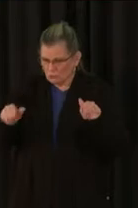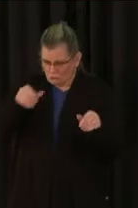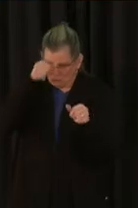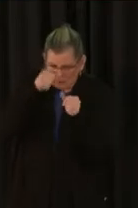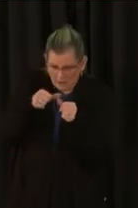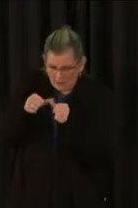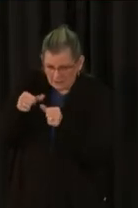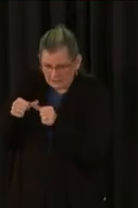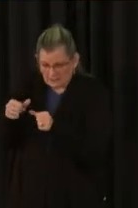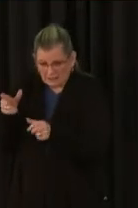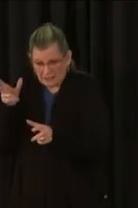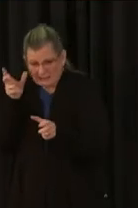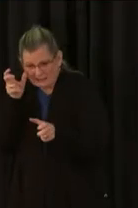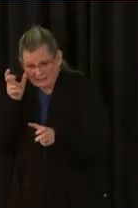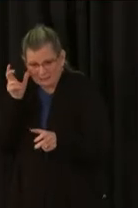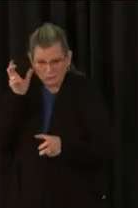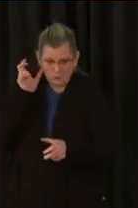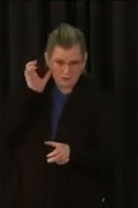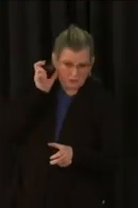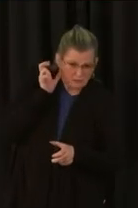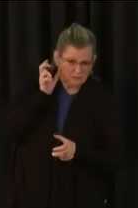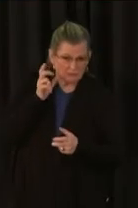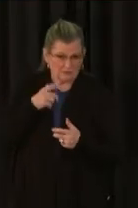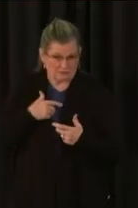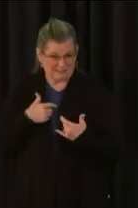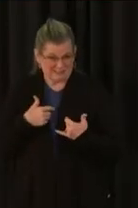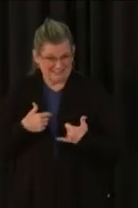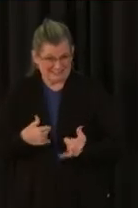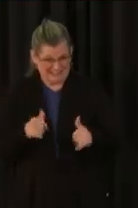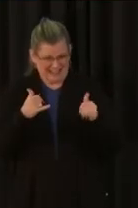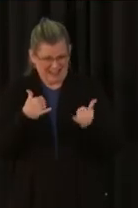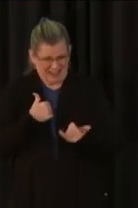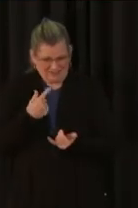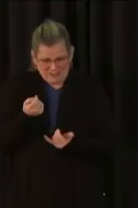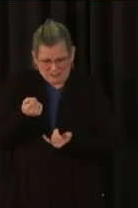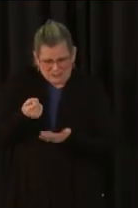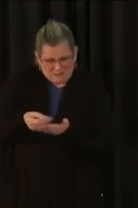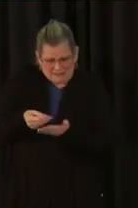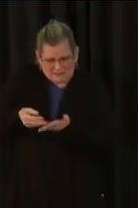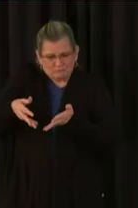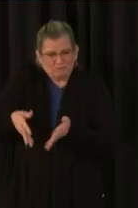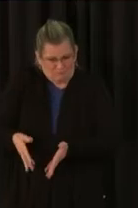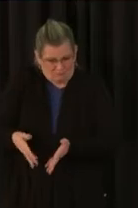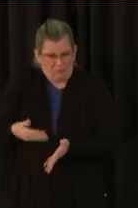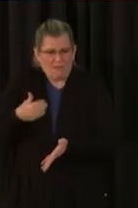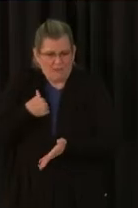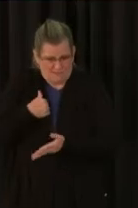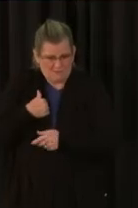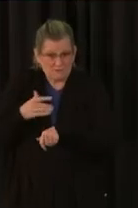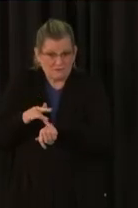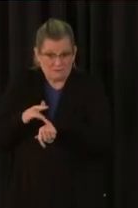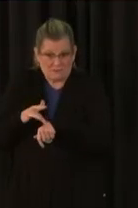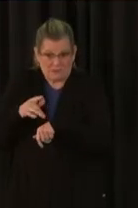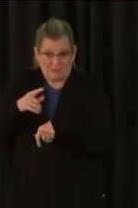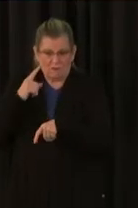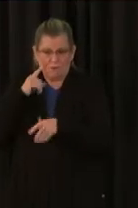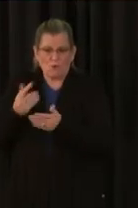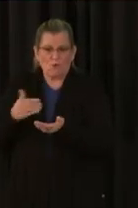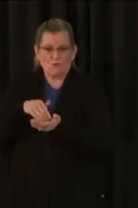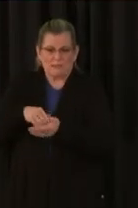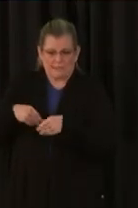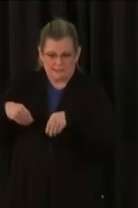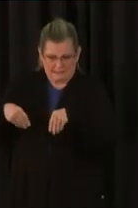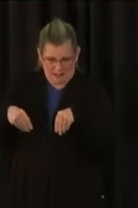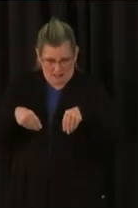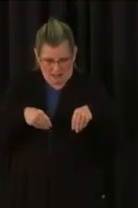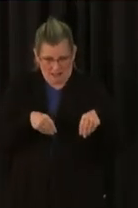that are listening or watching that we do still have some other funds open right now. So the Retail Bridge Fund has